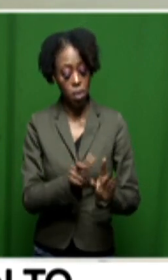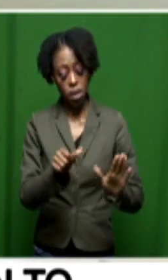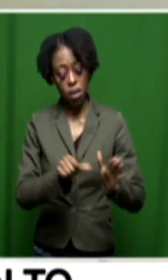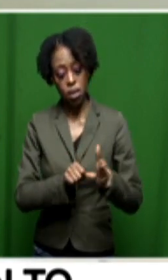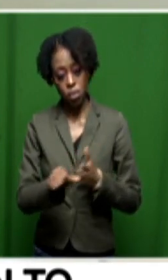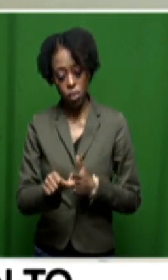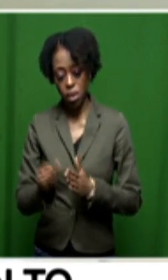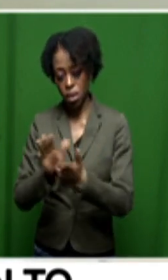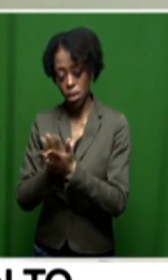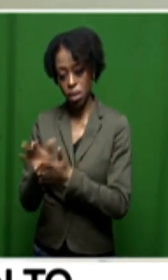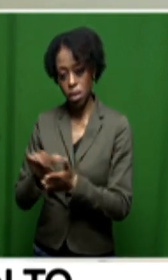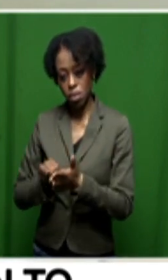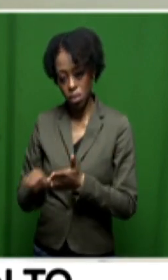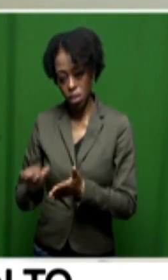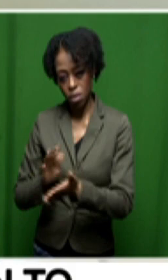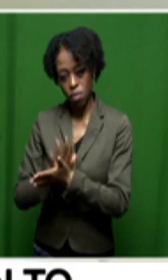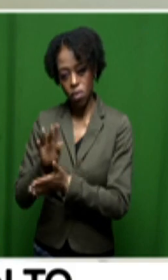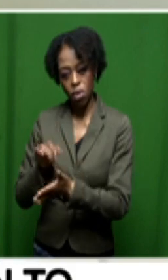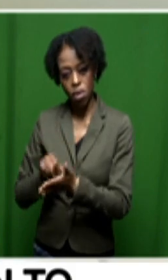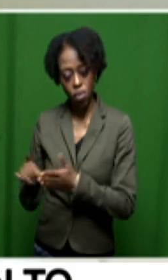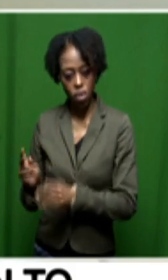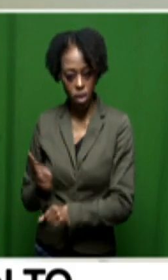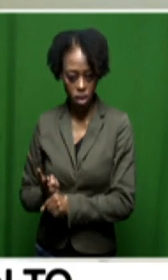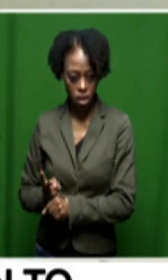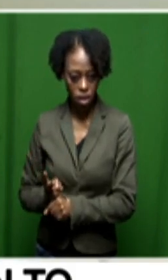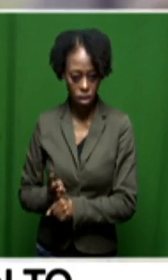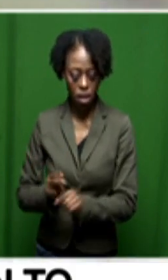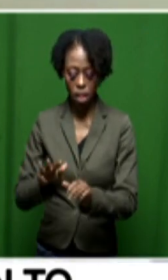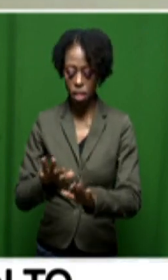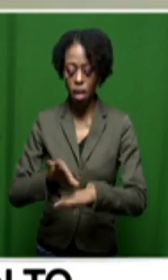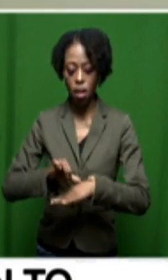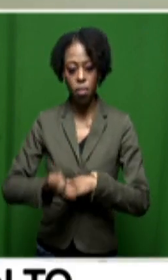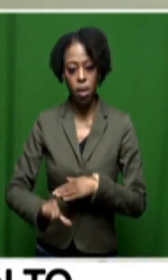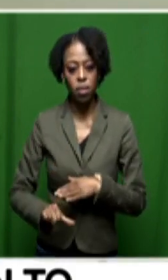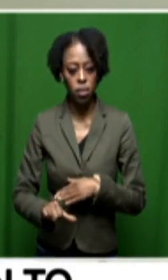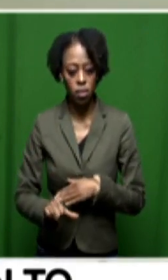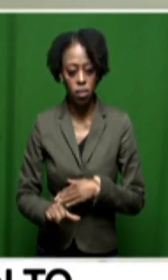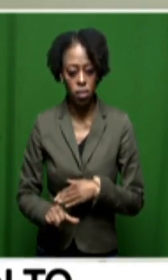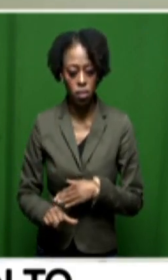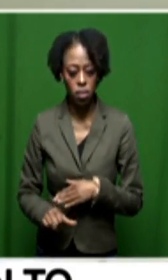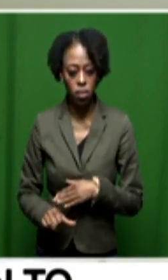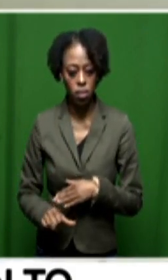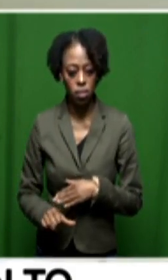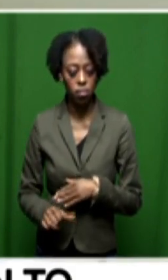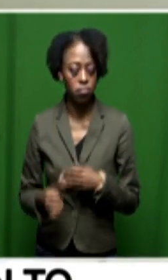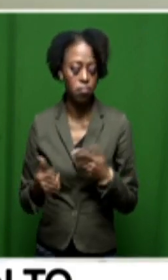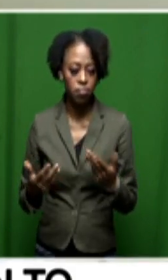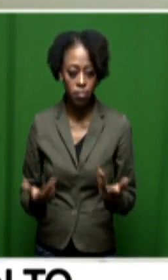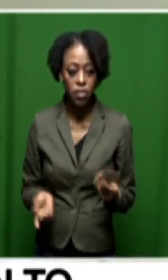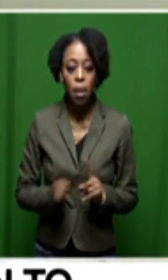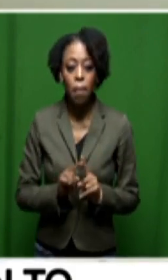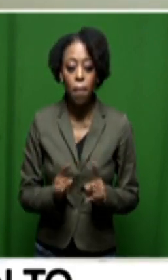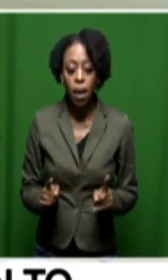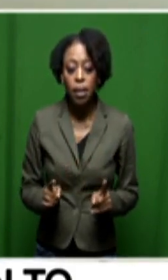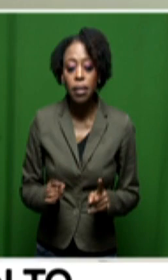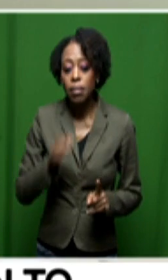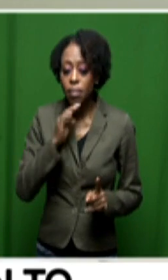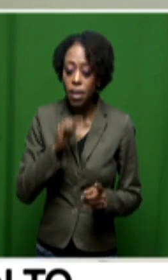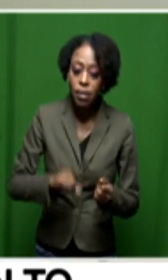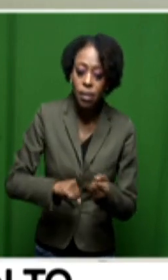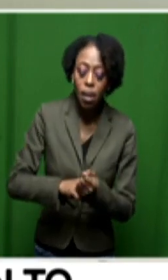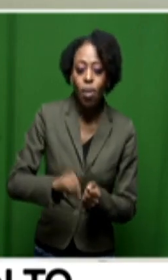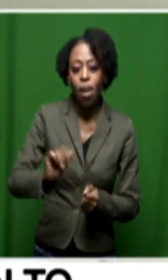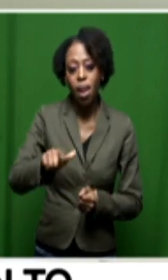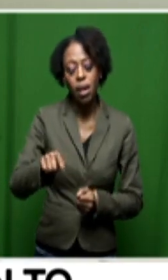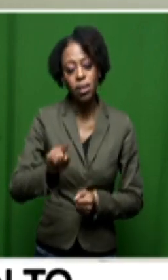6 weeks and then at 10 weeks, 14 weeks again, and 9 months for the pneumococcal vaccine, but you might require a booster